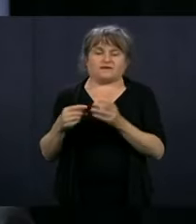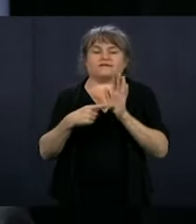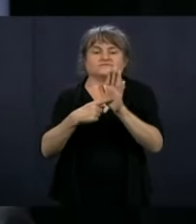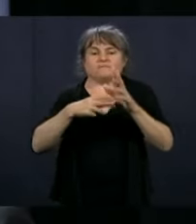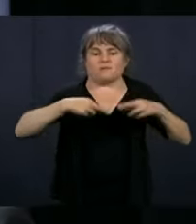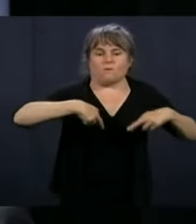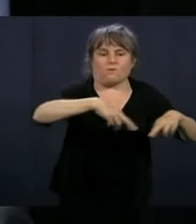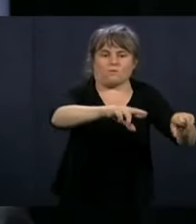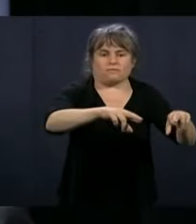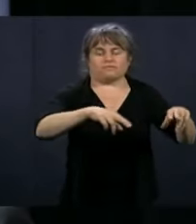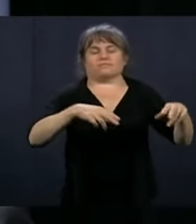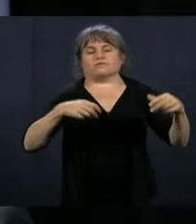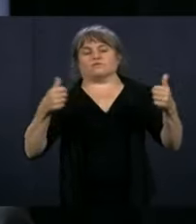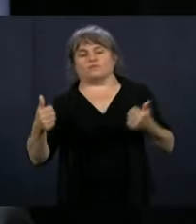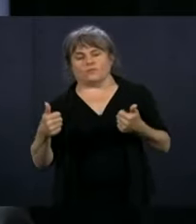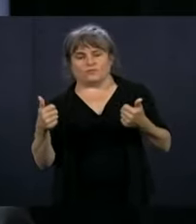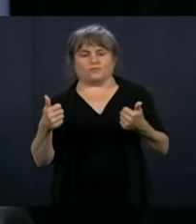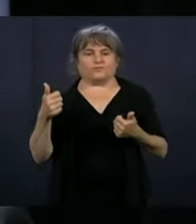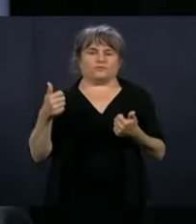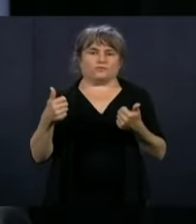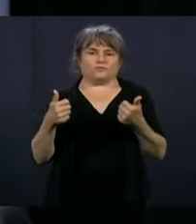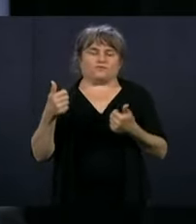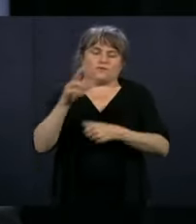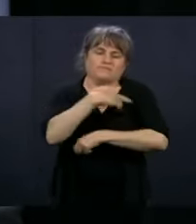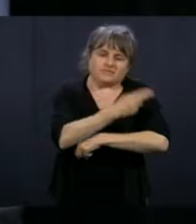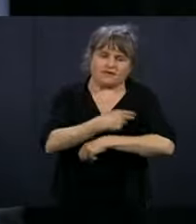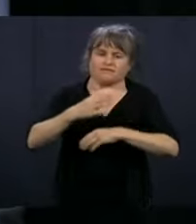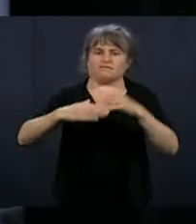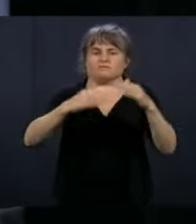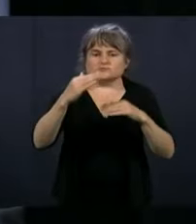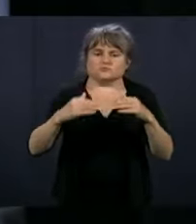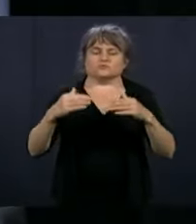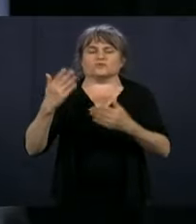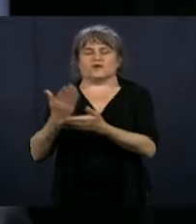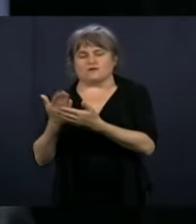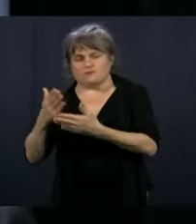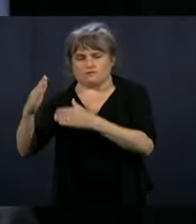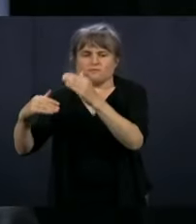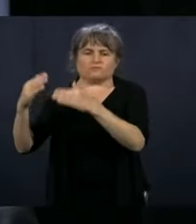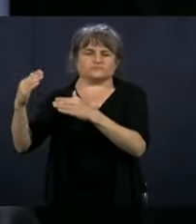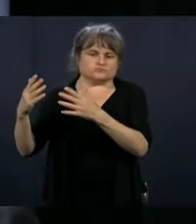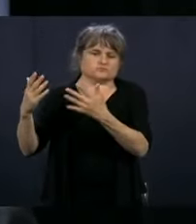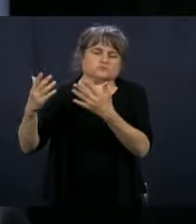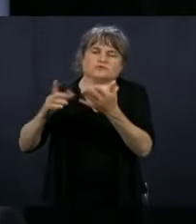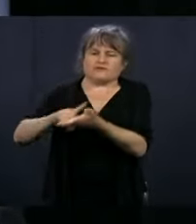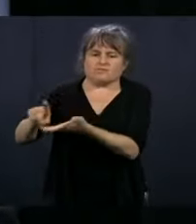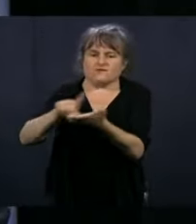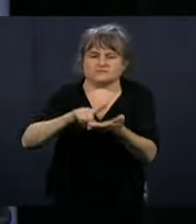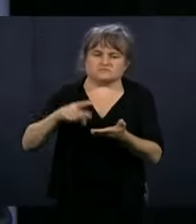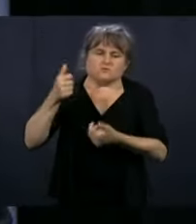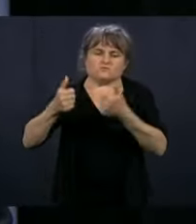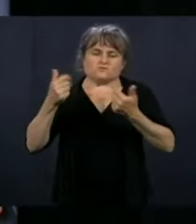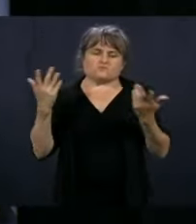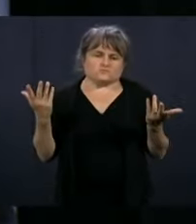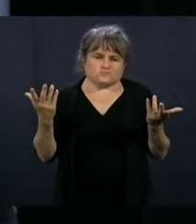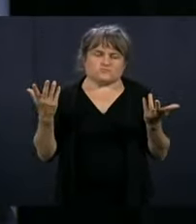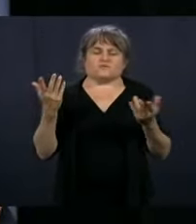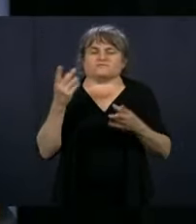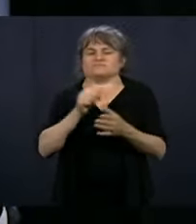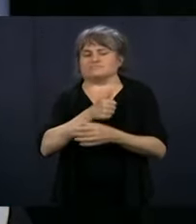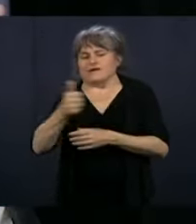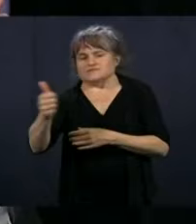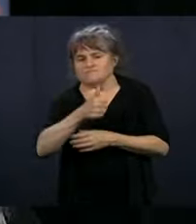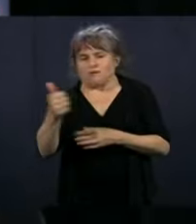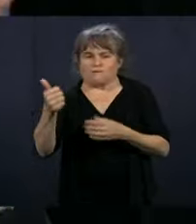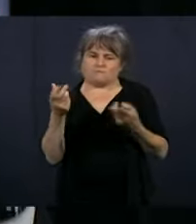a consensus in Quebec. Certain roads, certain hospitals, certain schools. If they have a hard time with some of the projects because they believe, for example, that